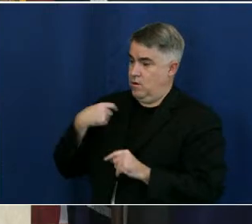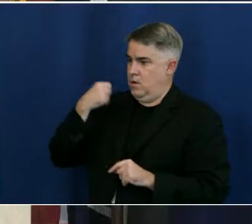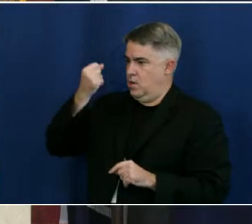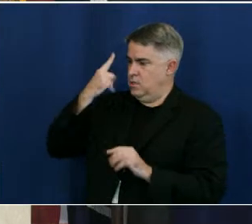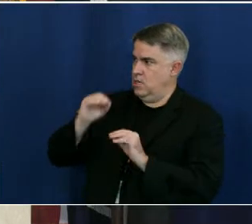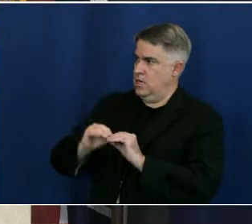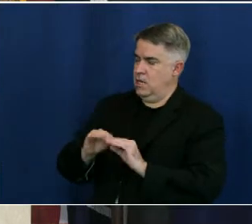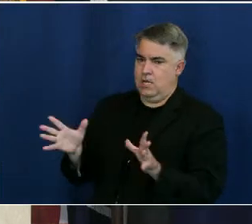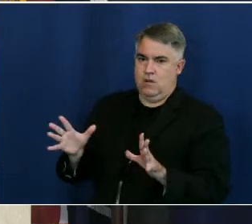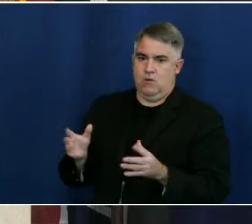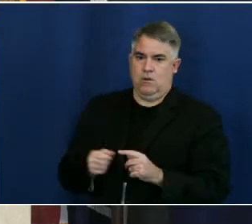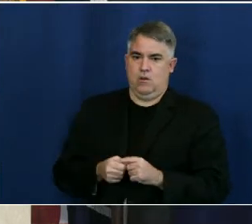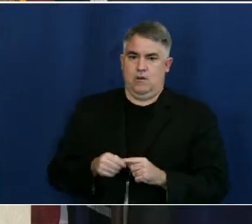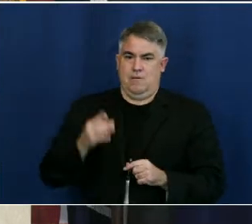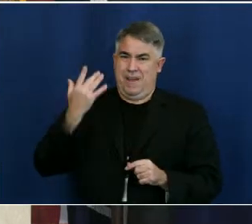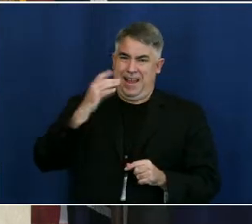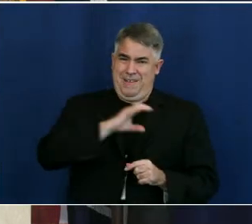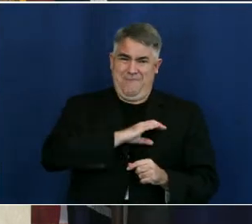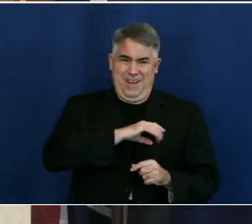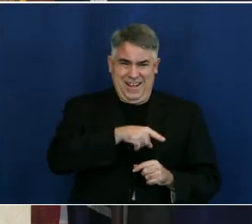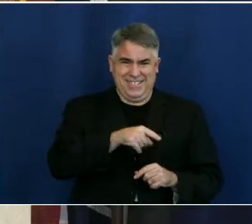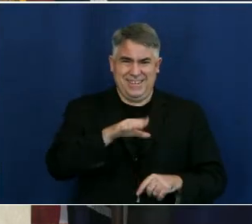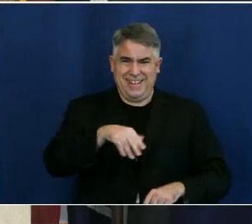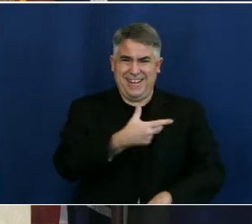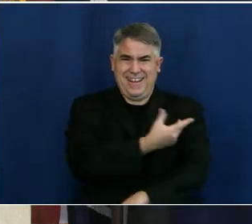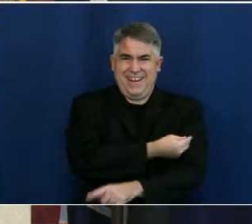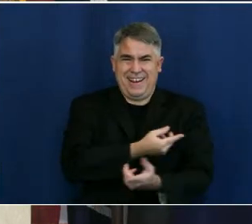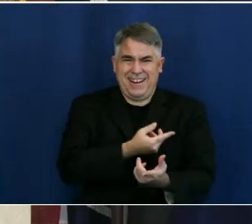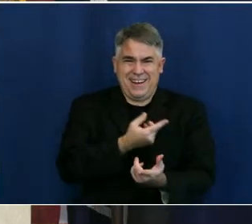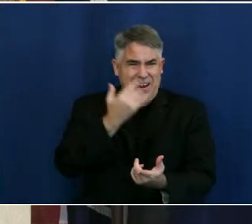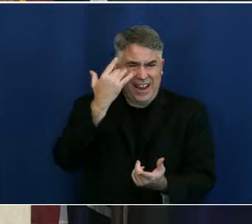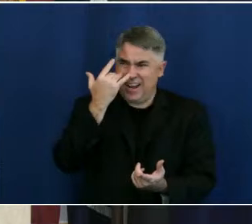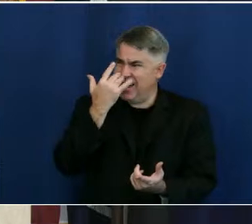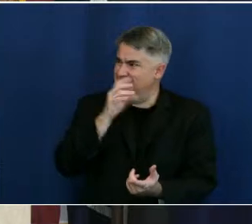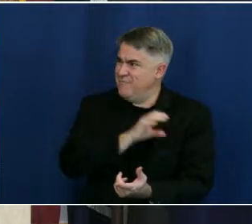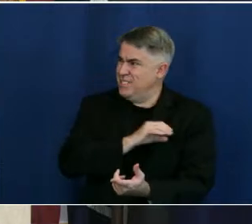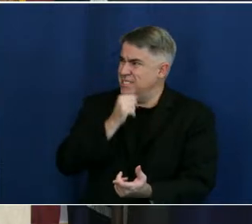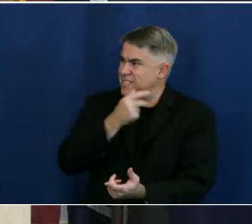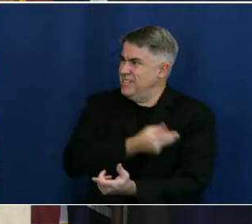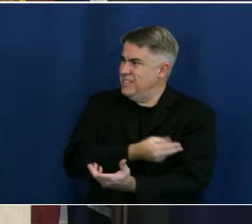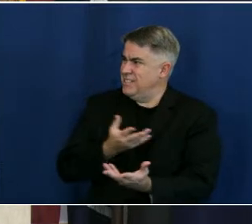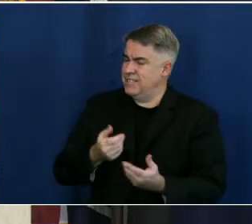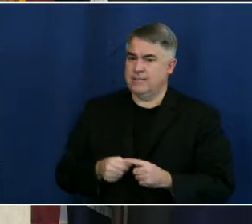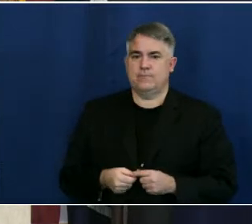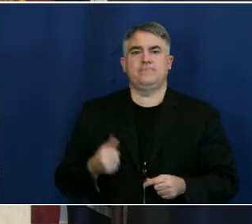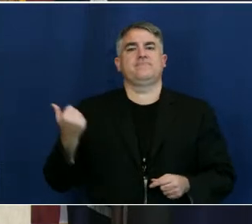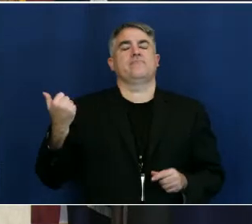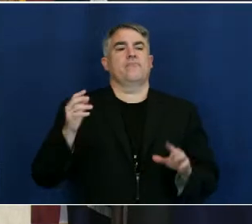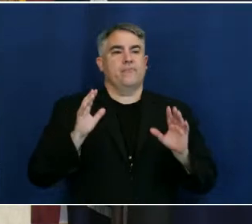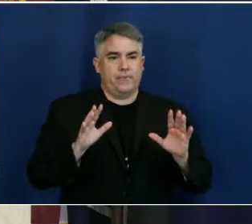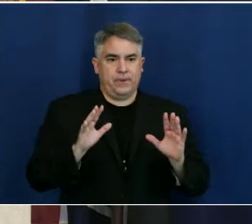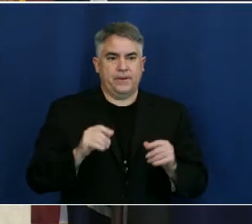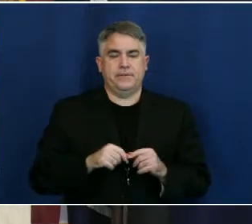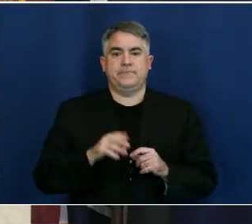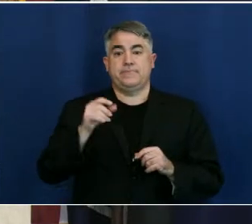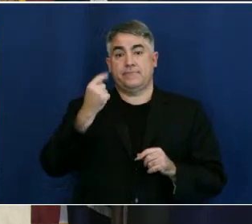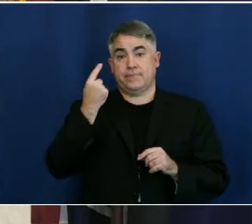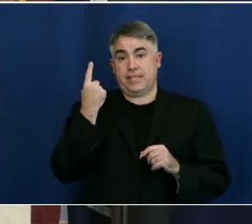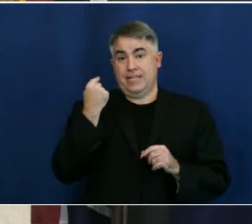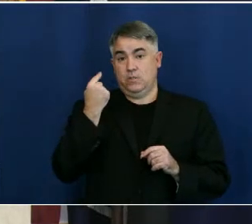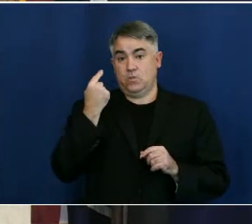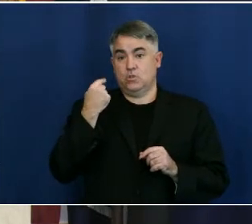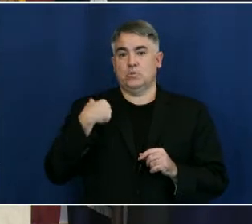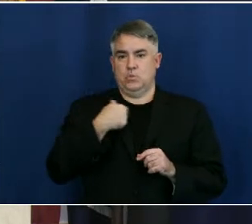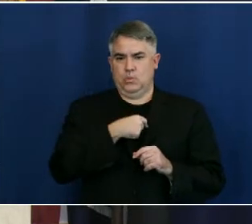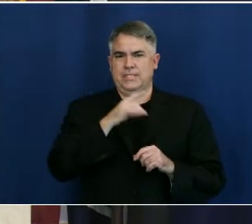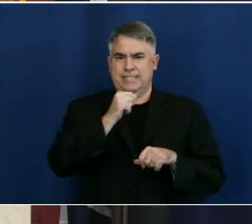enforcement isn't right there with firefighters and health workers. Yeah, so last year we outlined the tiering of what we would do. We